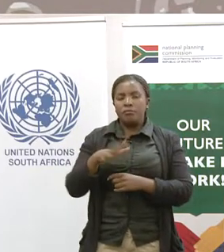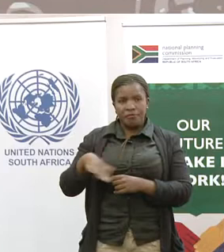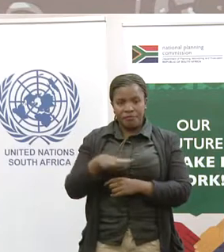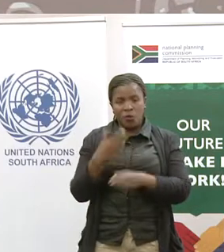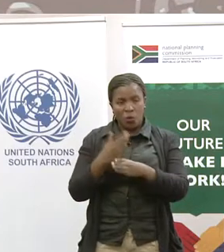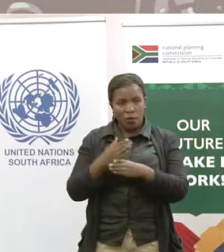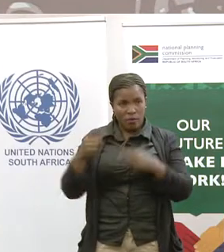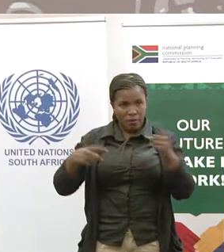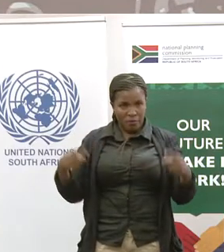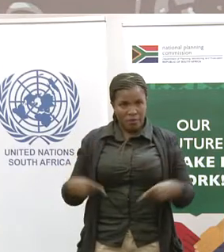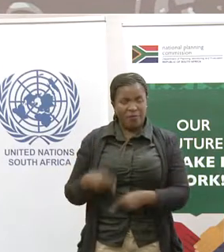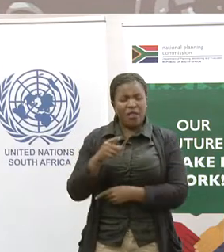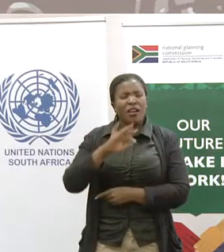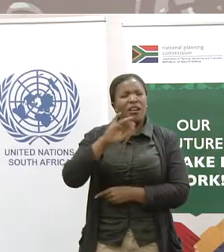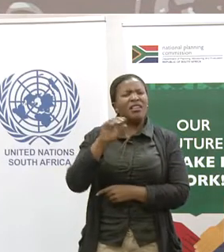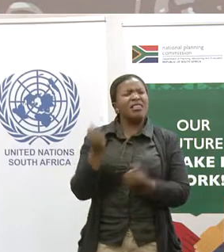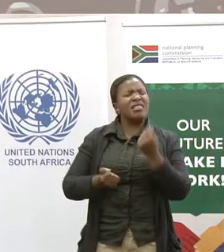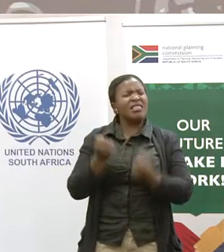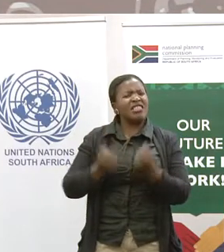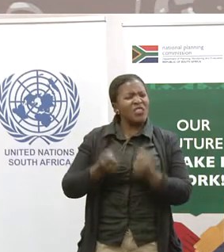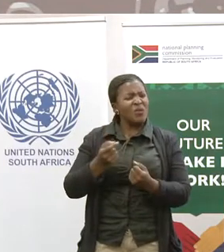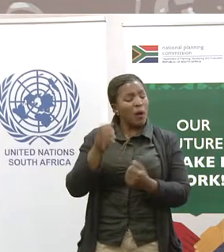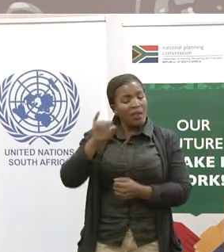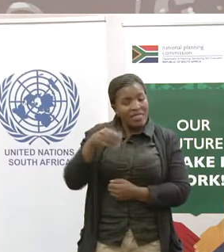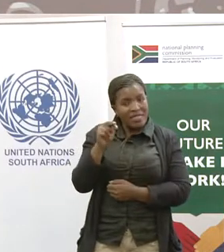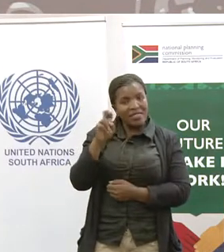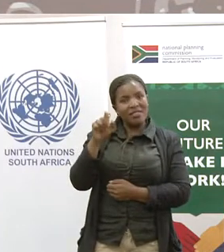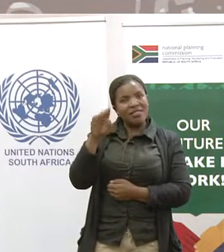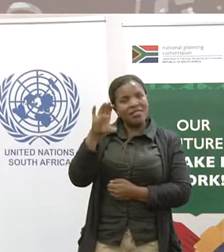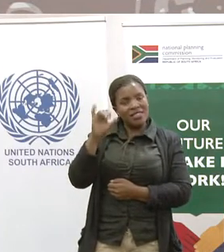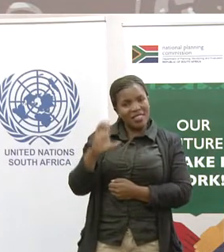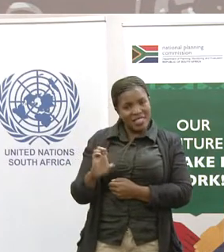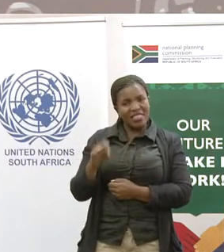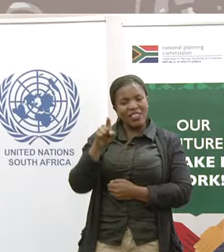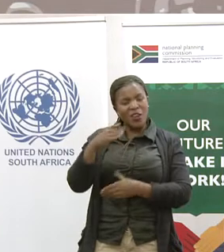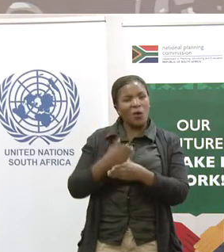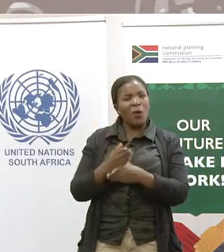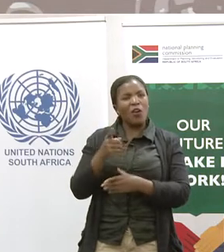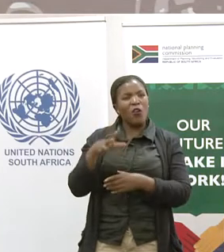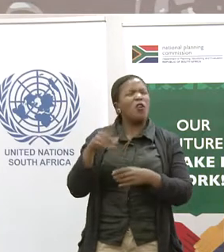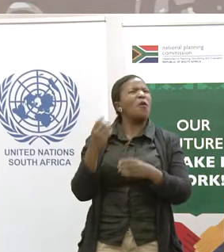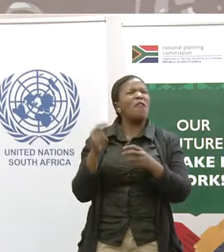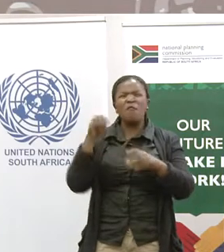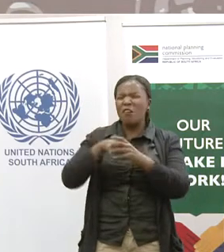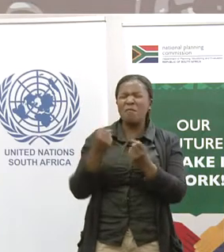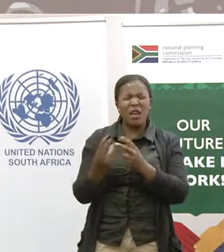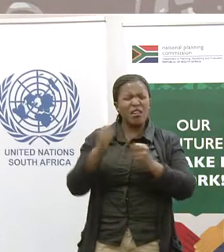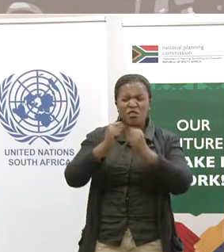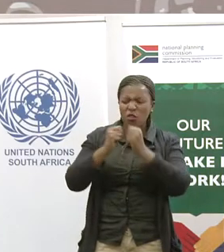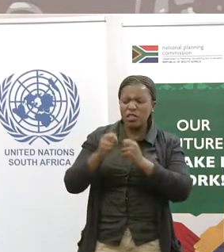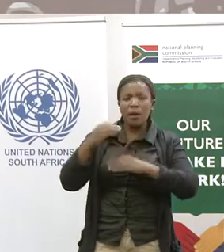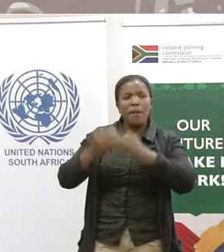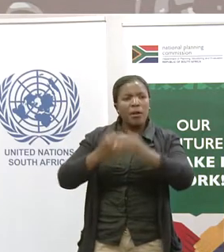2003. Justice Jacob was a member of the Technical Committee on Fundamental Rights in the negotiating process. He served on